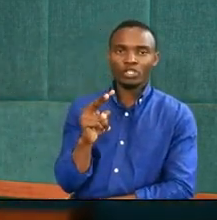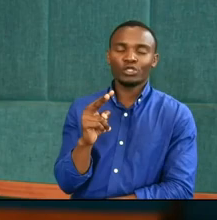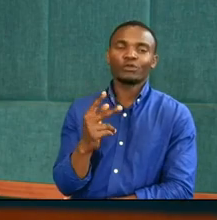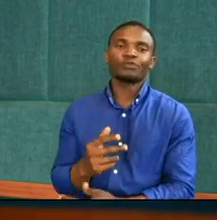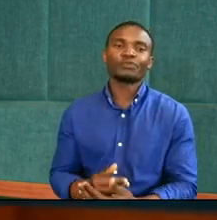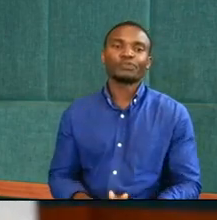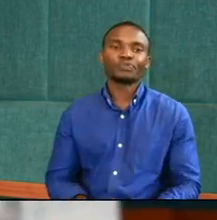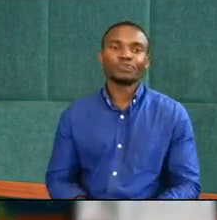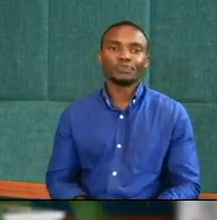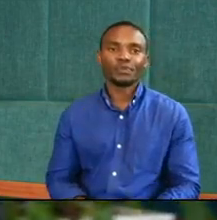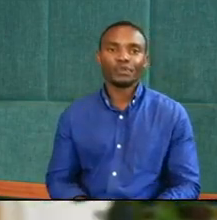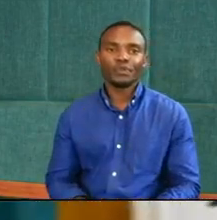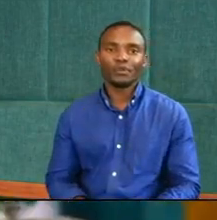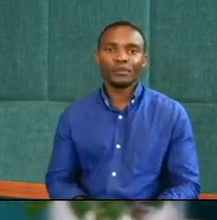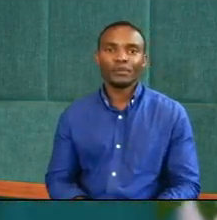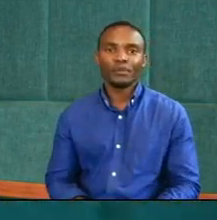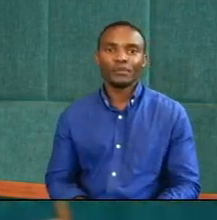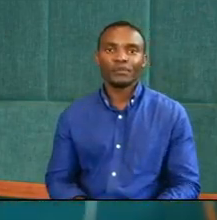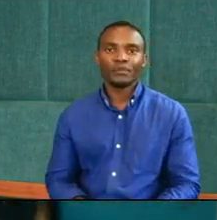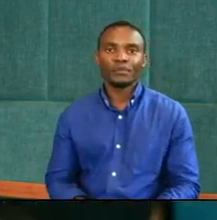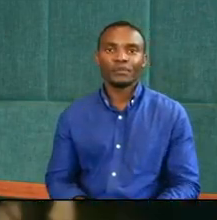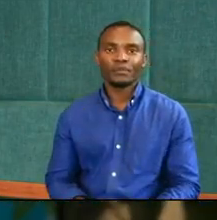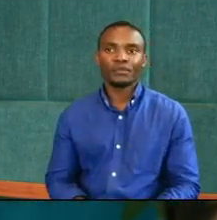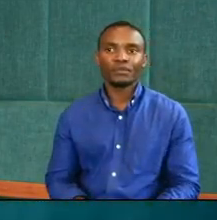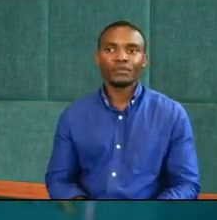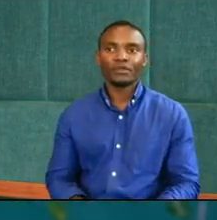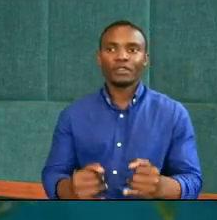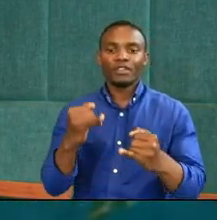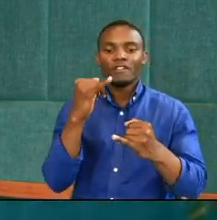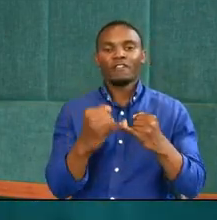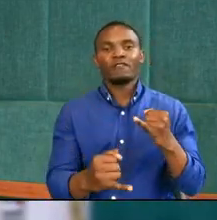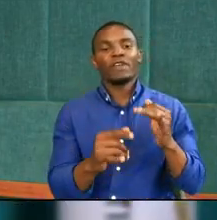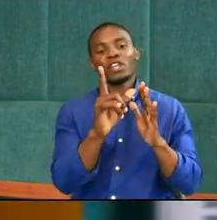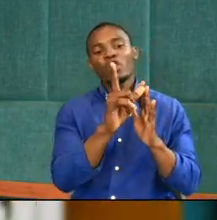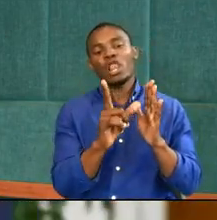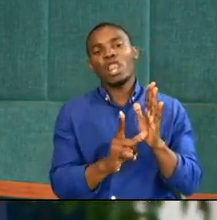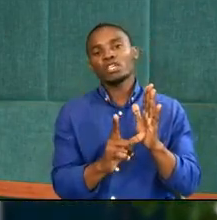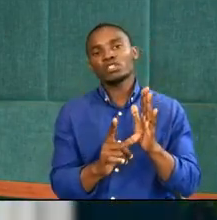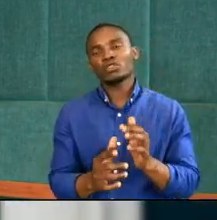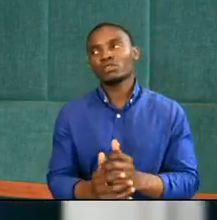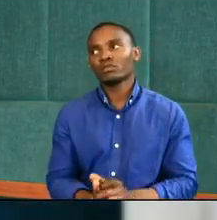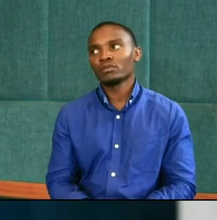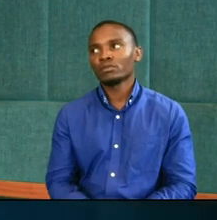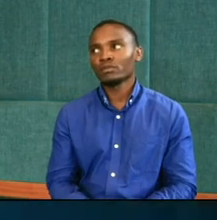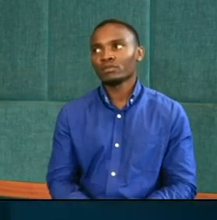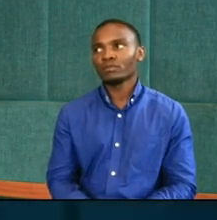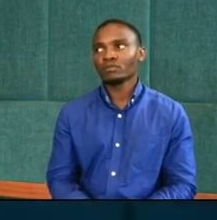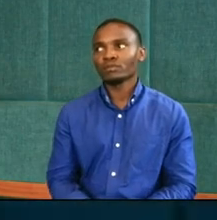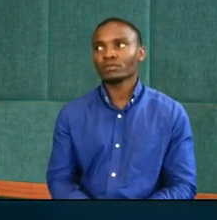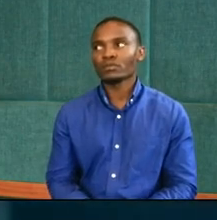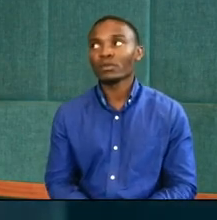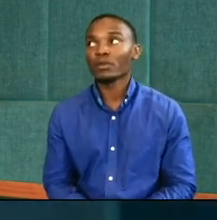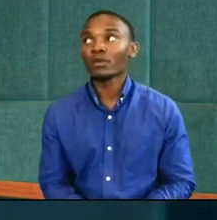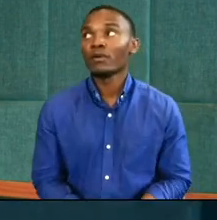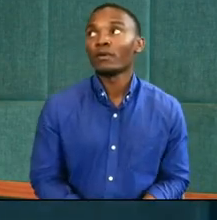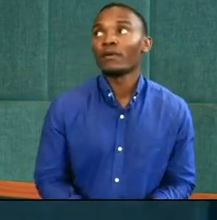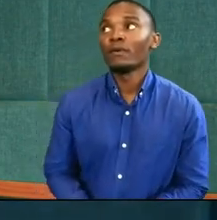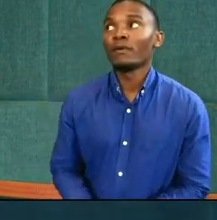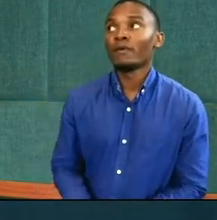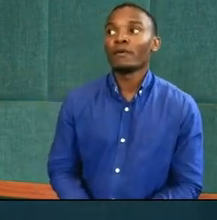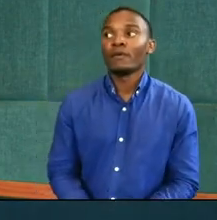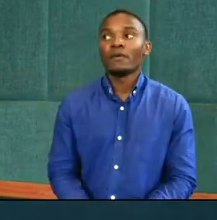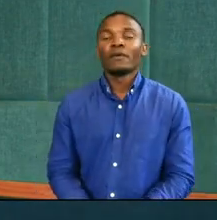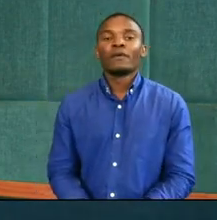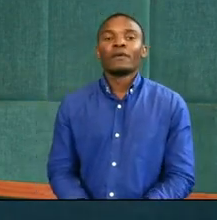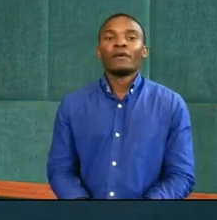watch. I'll turn to the last of the lessons for today, for this morning. The day